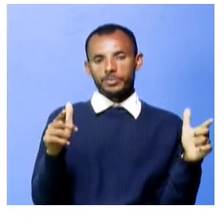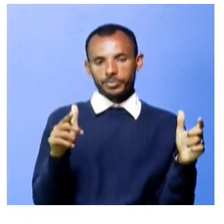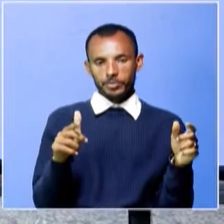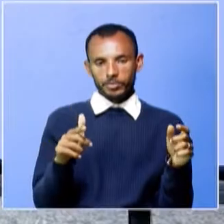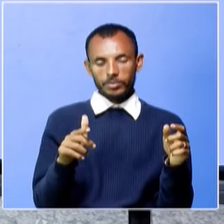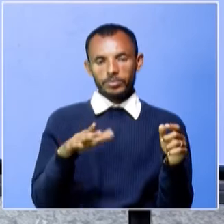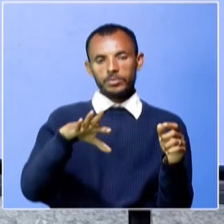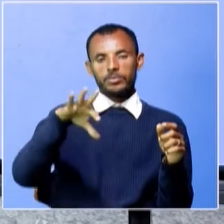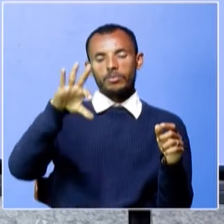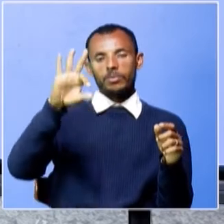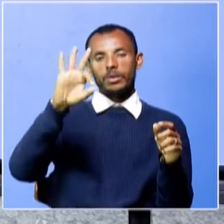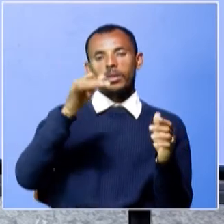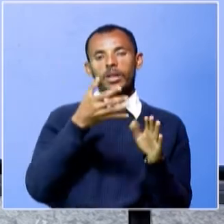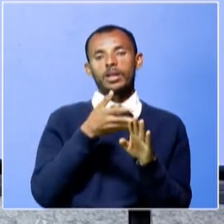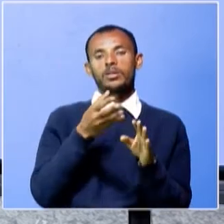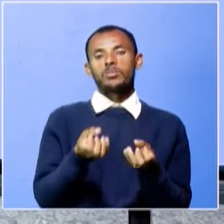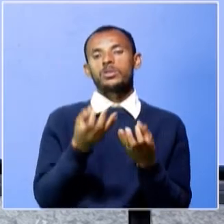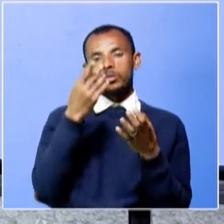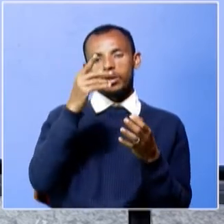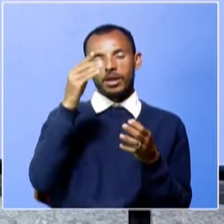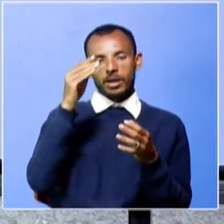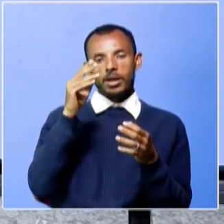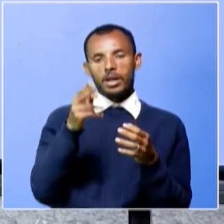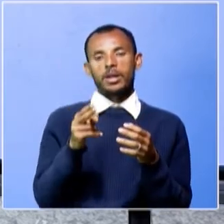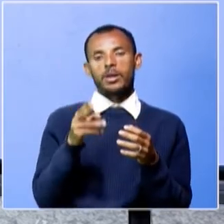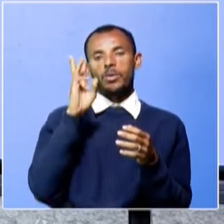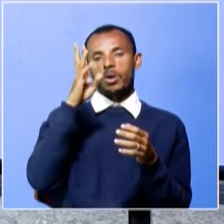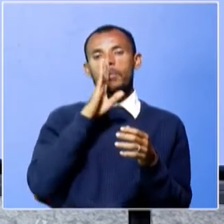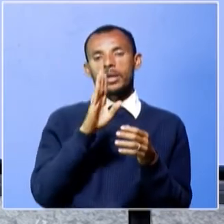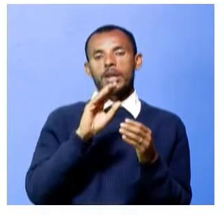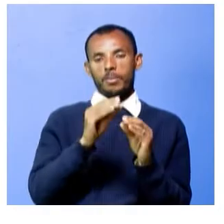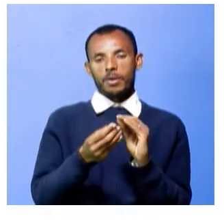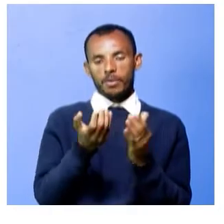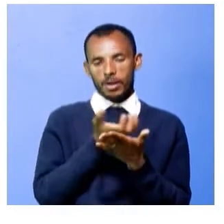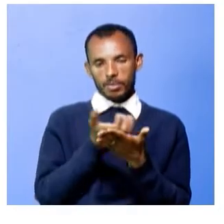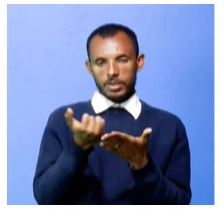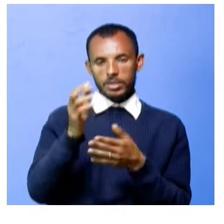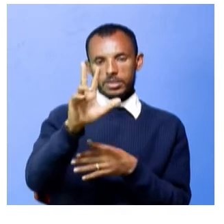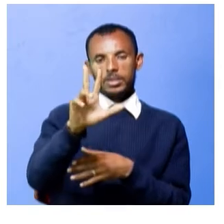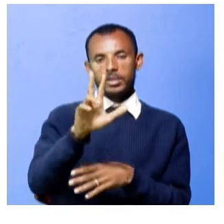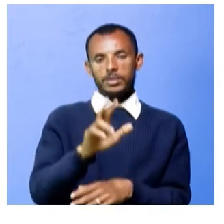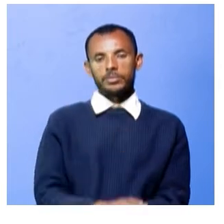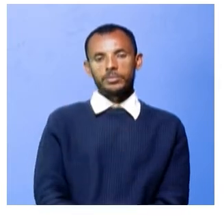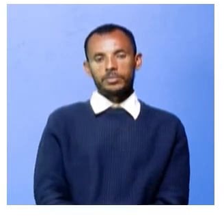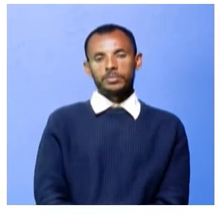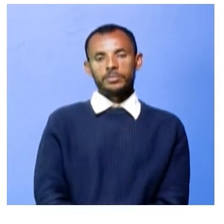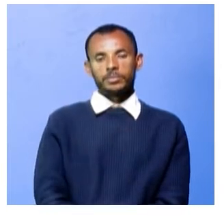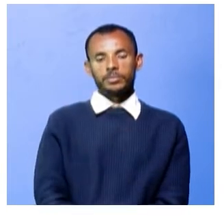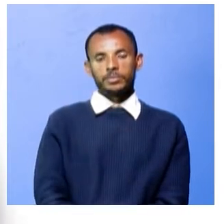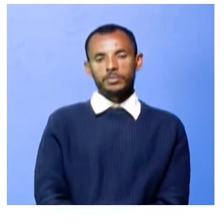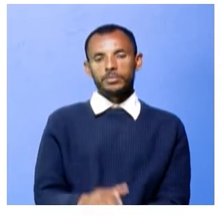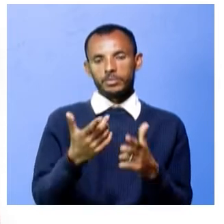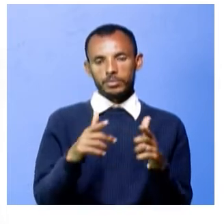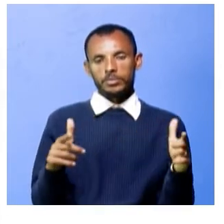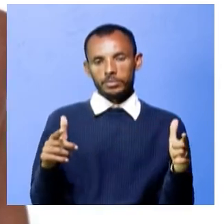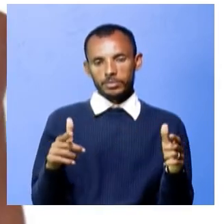of getting at most one head will be the number of elements here, which is 3. Okay, the